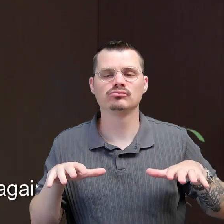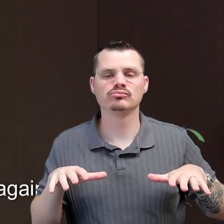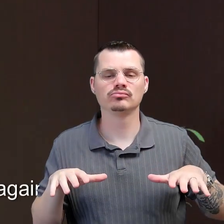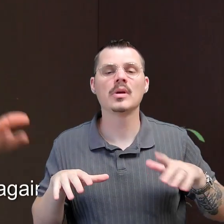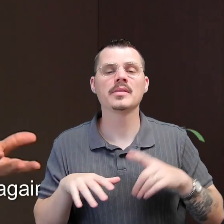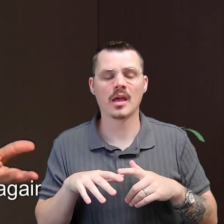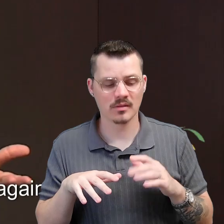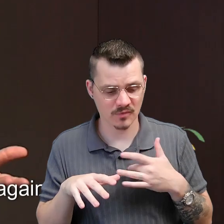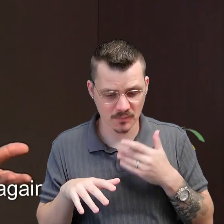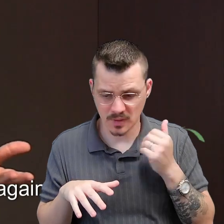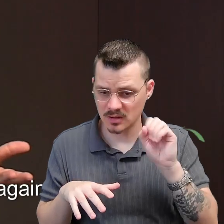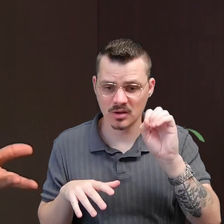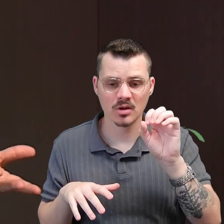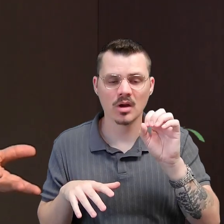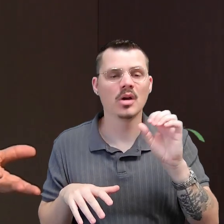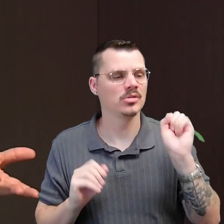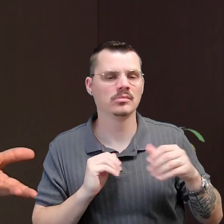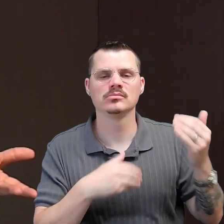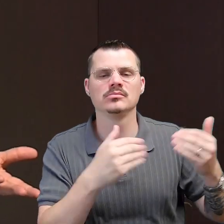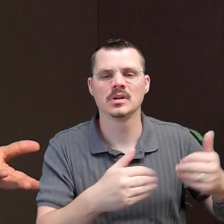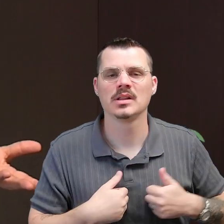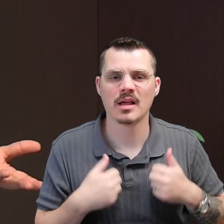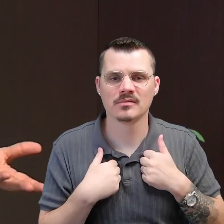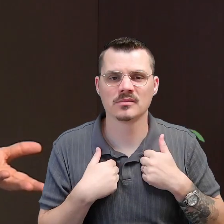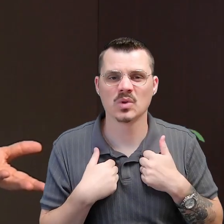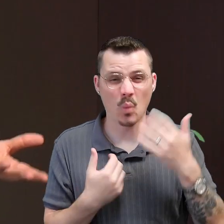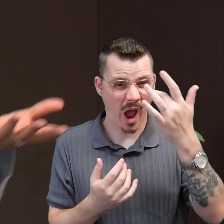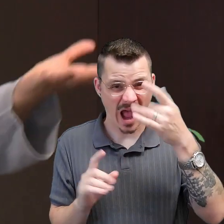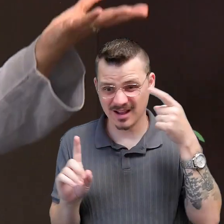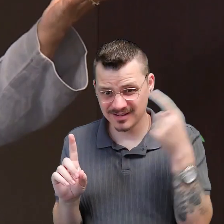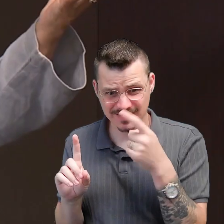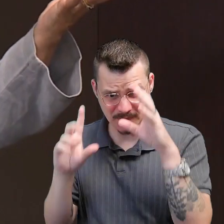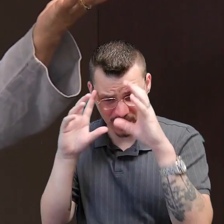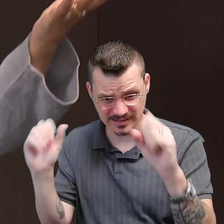and then he could engage with his life again. Why the presidents?